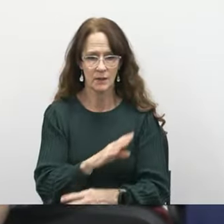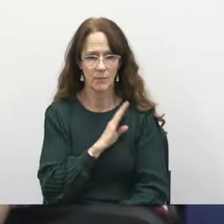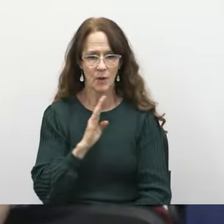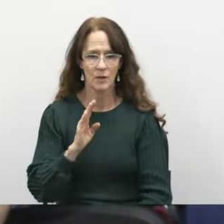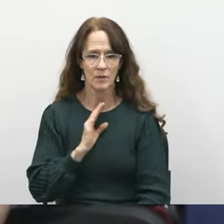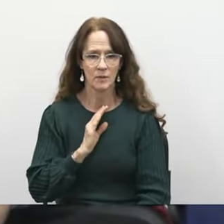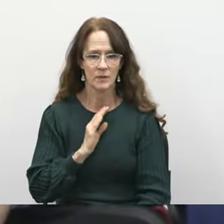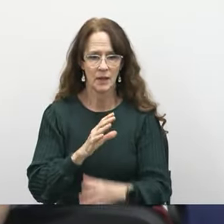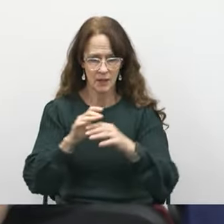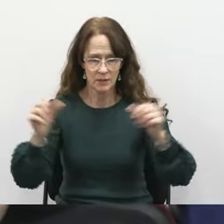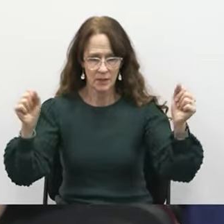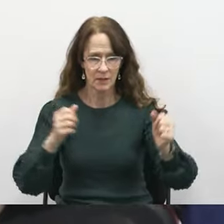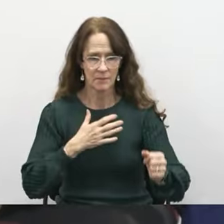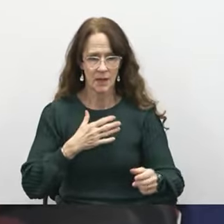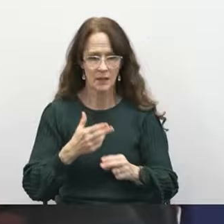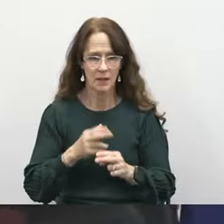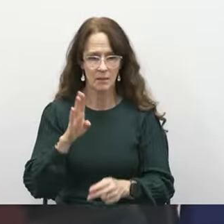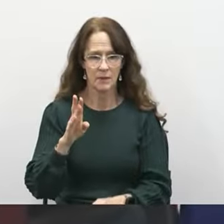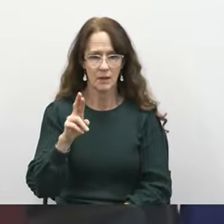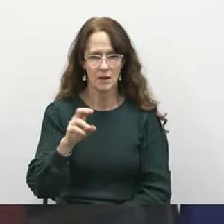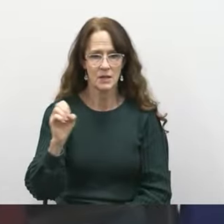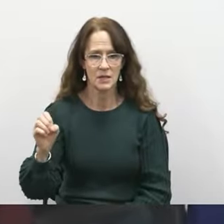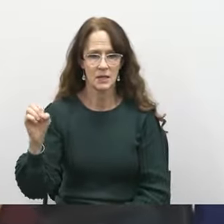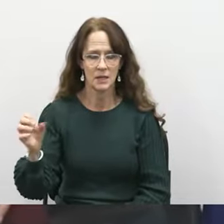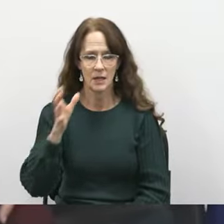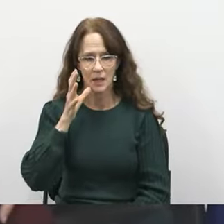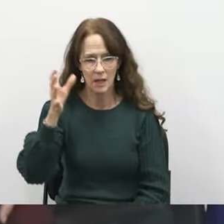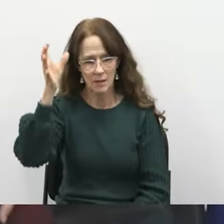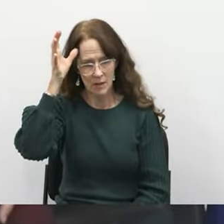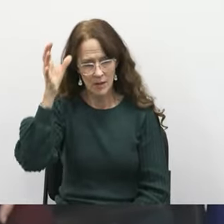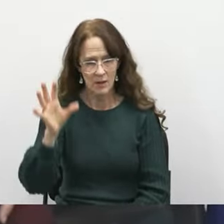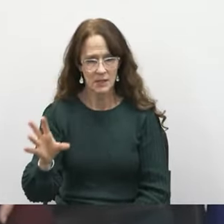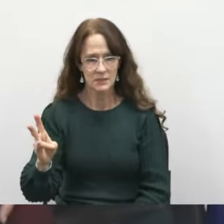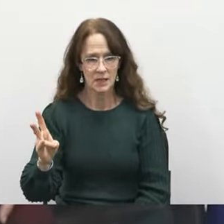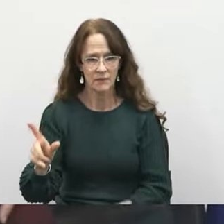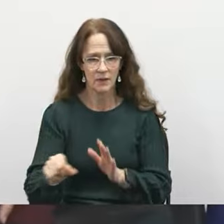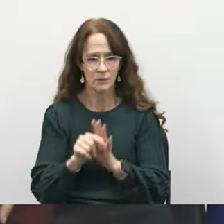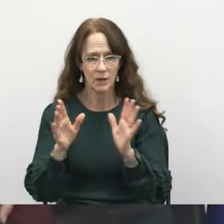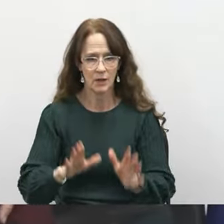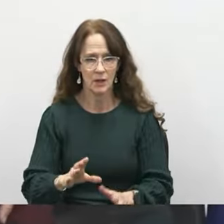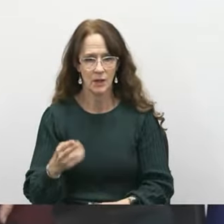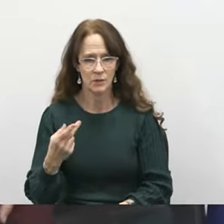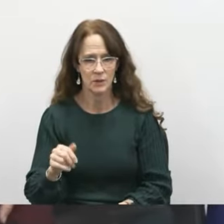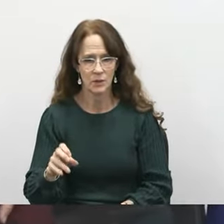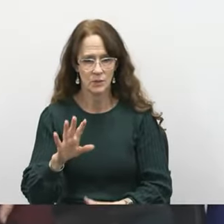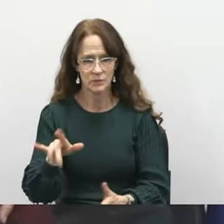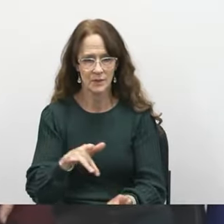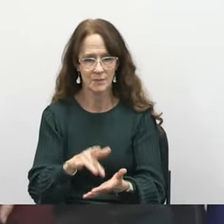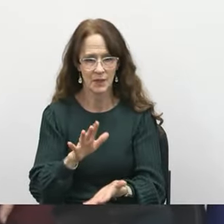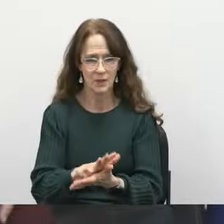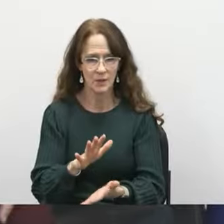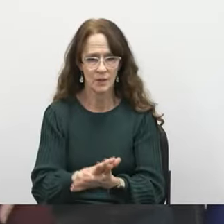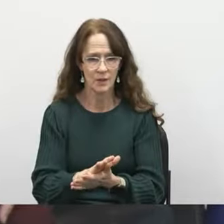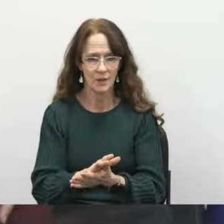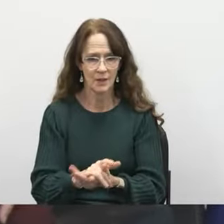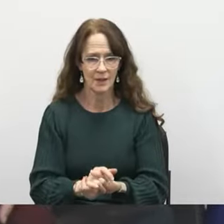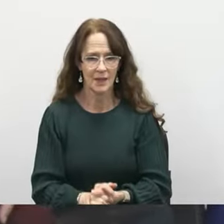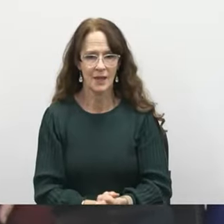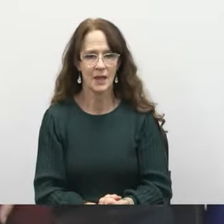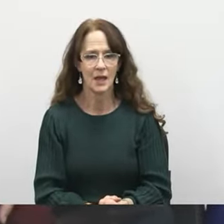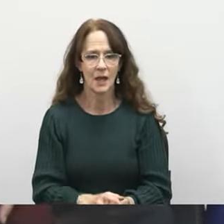and our executives. My name is Bree, and I'm a parent of a 7th grader at Hughes Middle School. I actually used to, oh, hi, Dr.